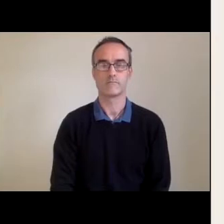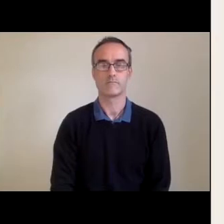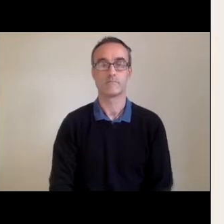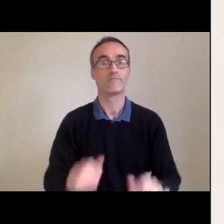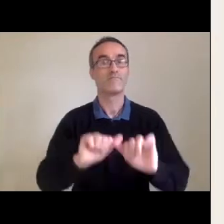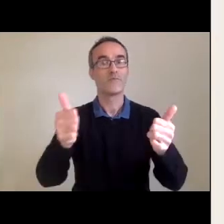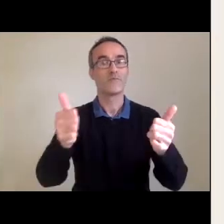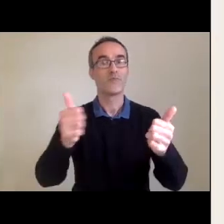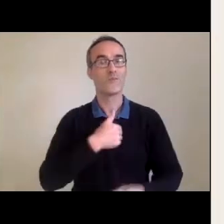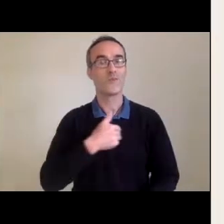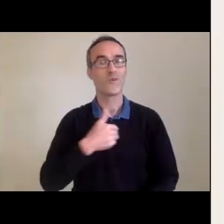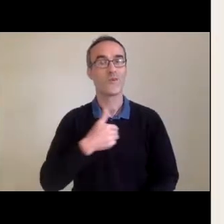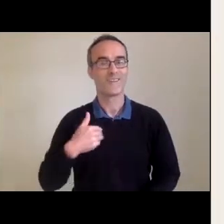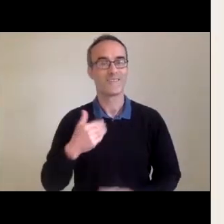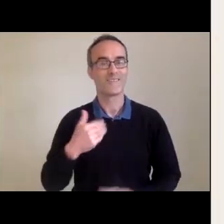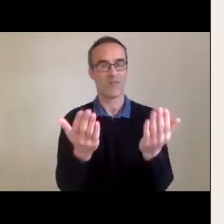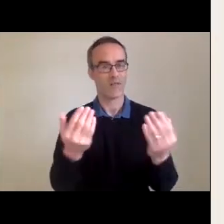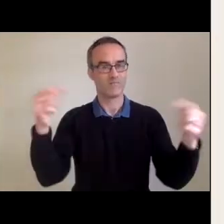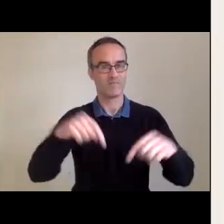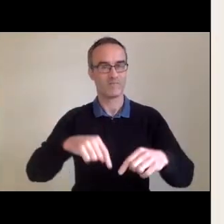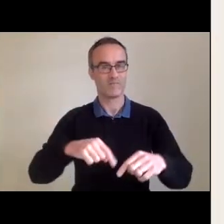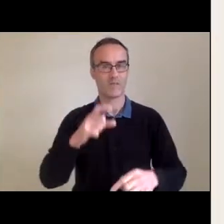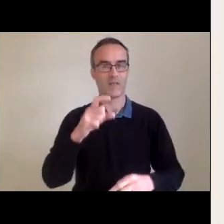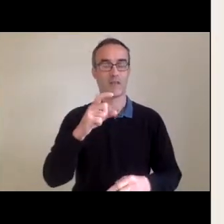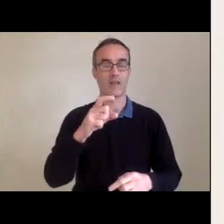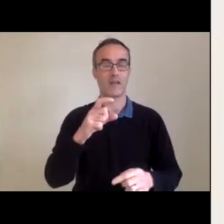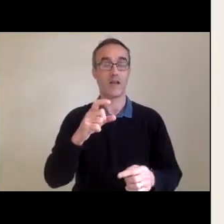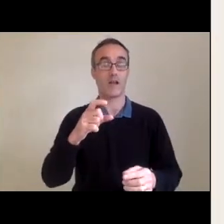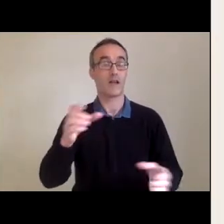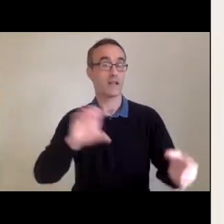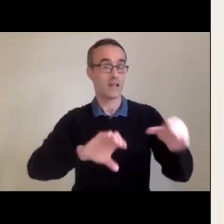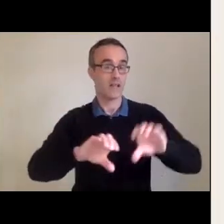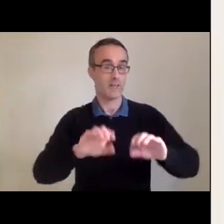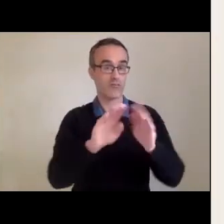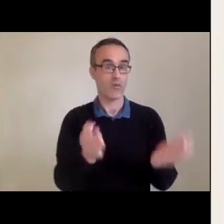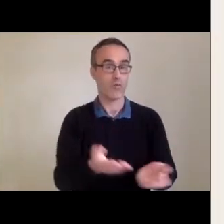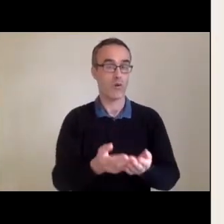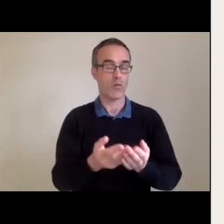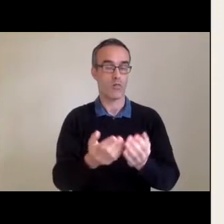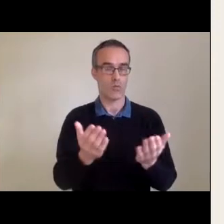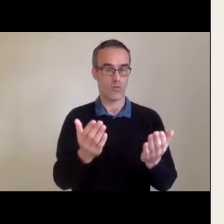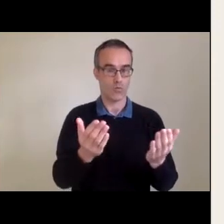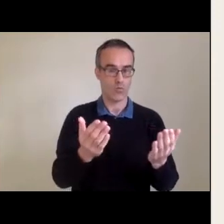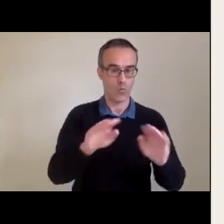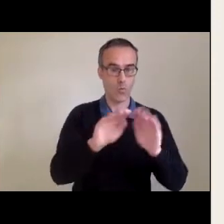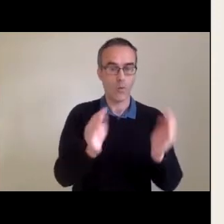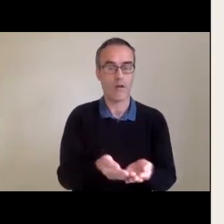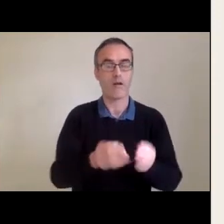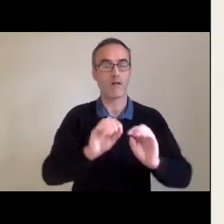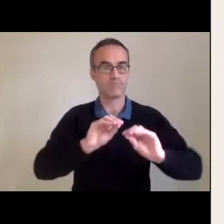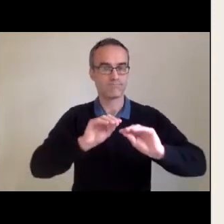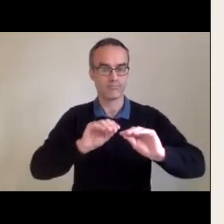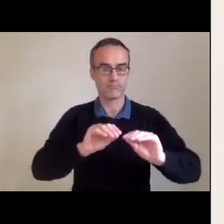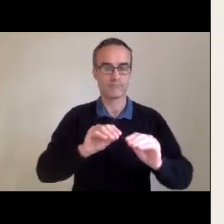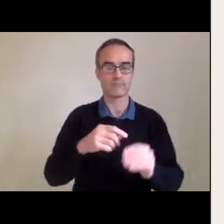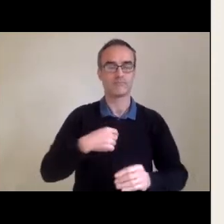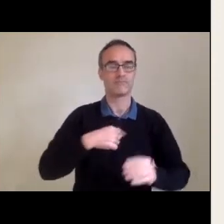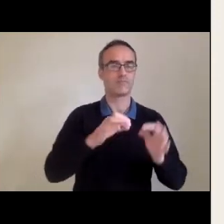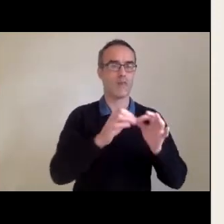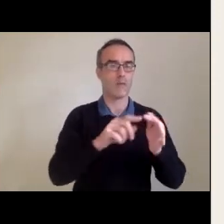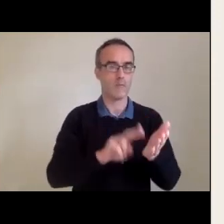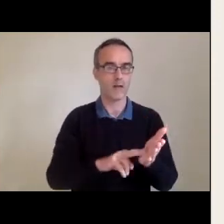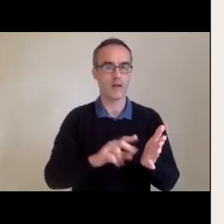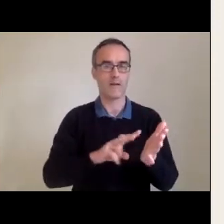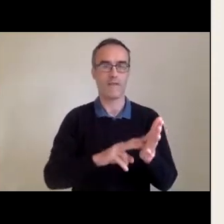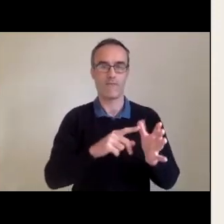Good morning and welcome to this Chemistry World webinar. I'm Ben Valsler, Chemistry World's digital editor. You'll notice as well that